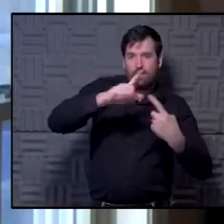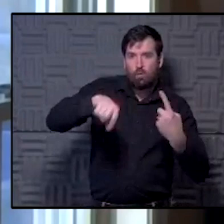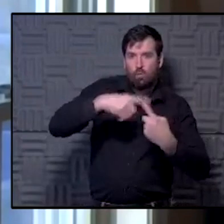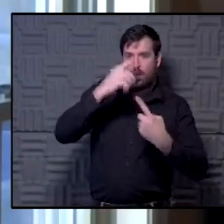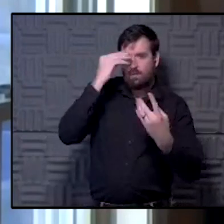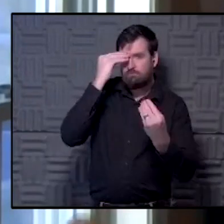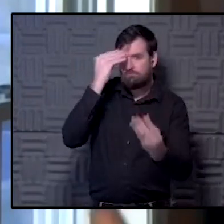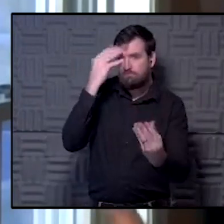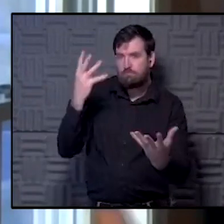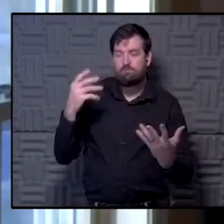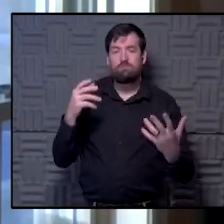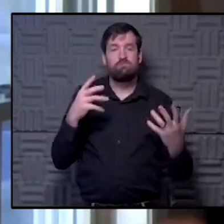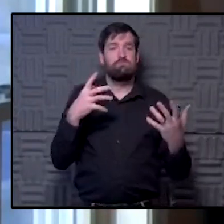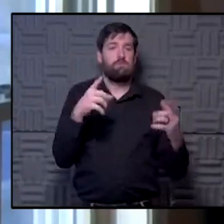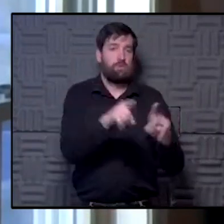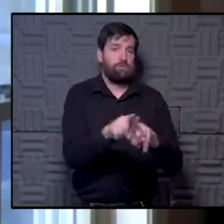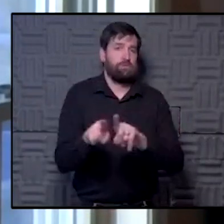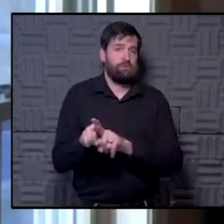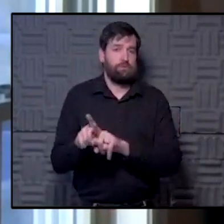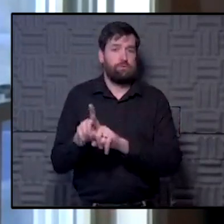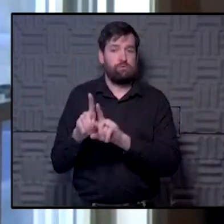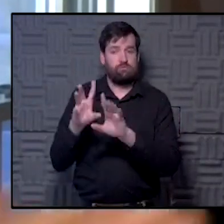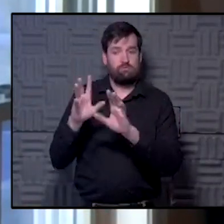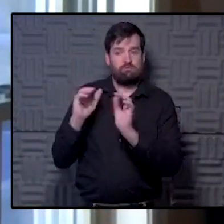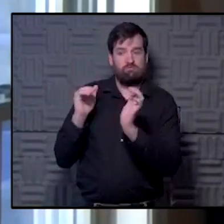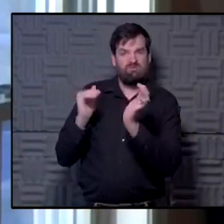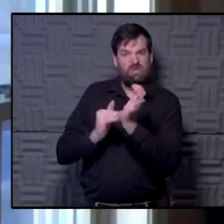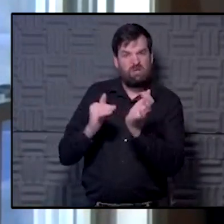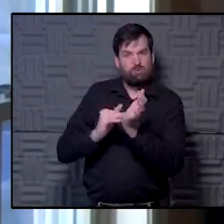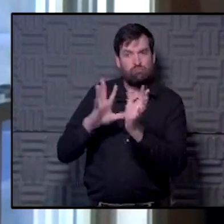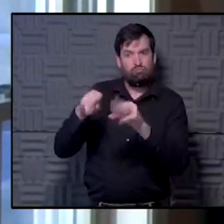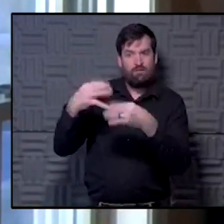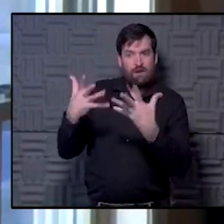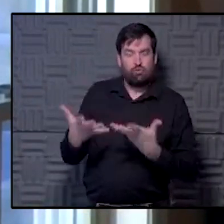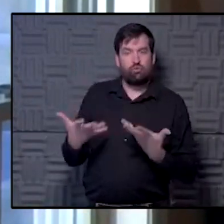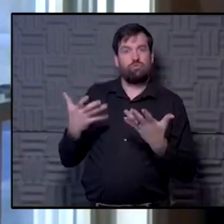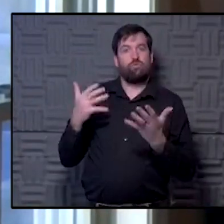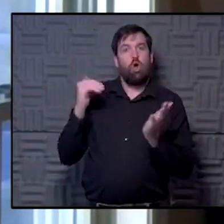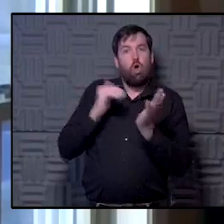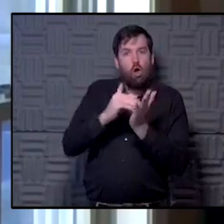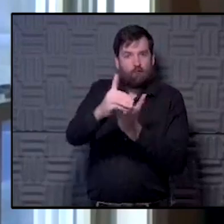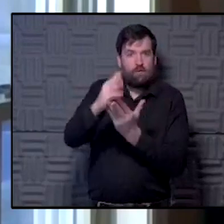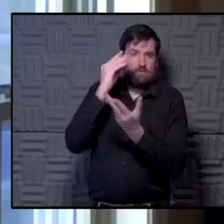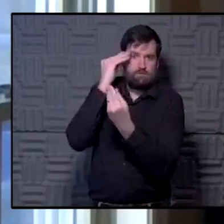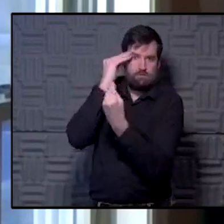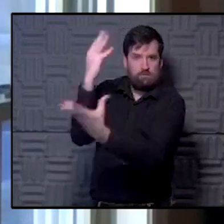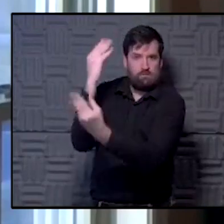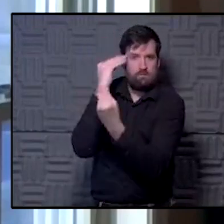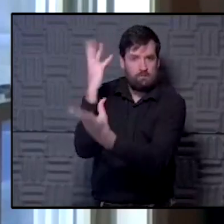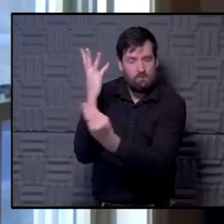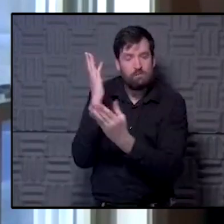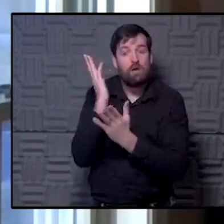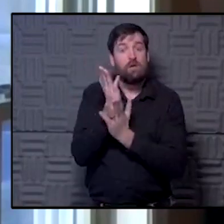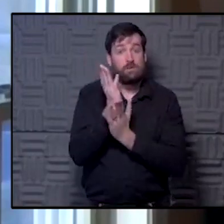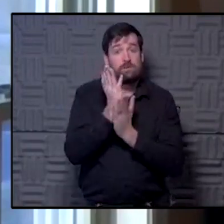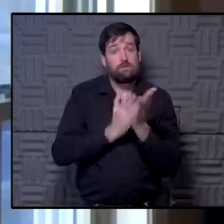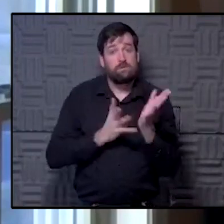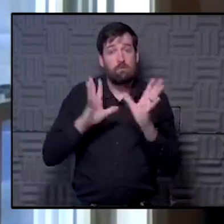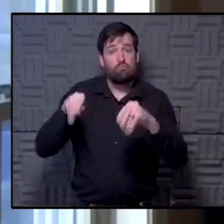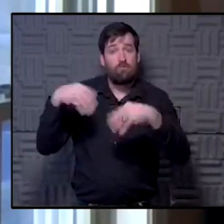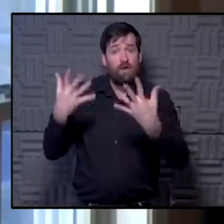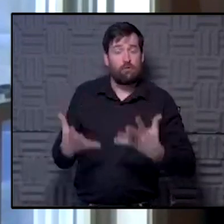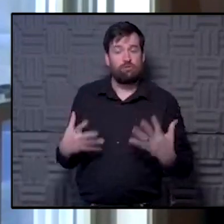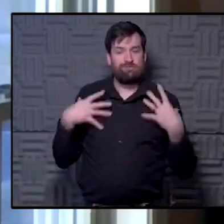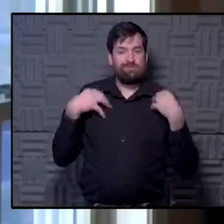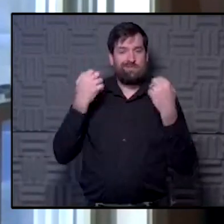and including getting providers ramped up to be routinely reporting data. We do have some providers, some